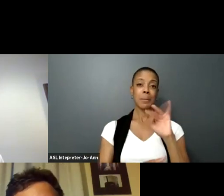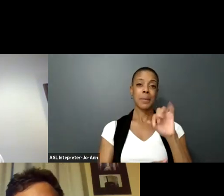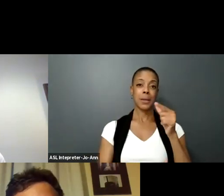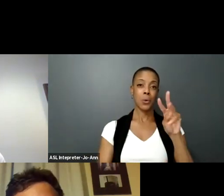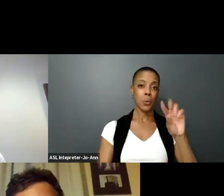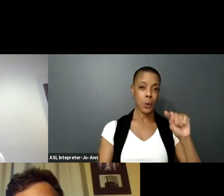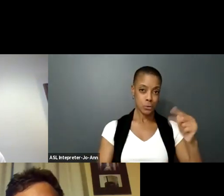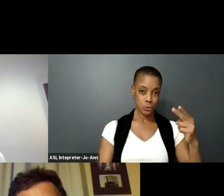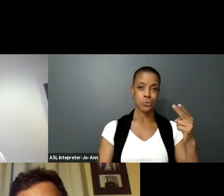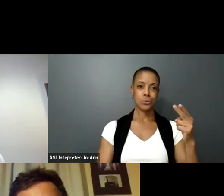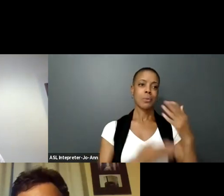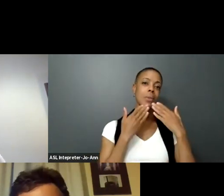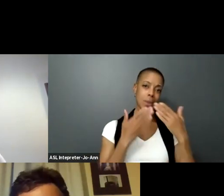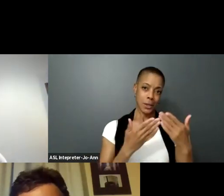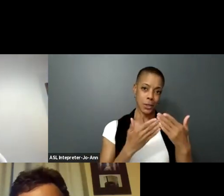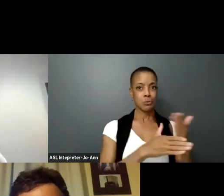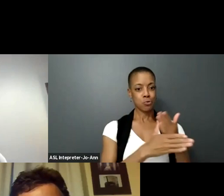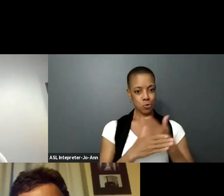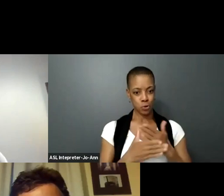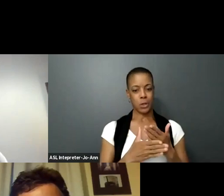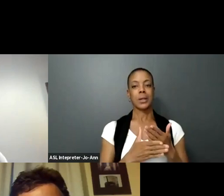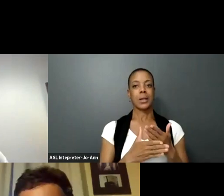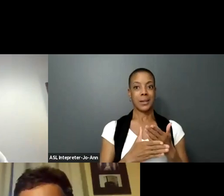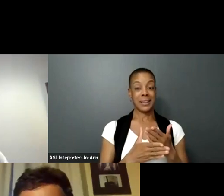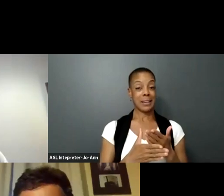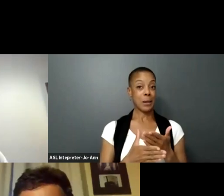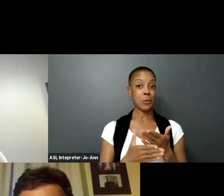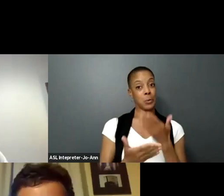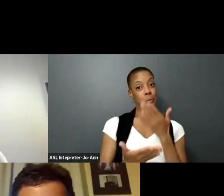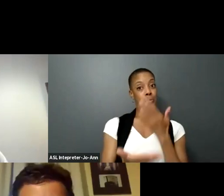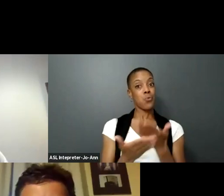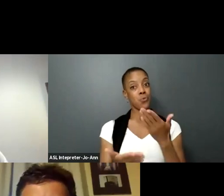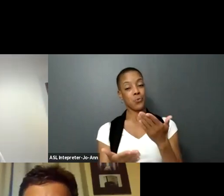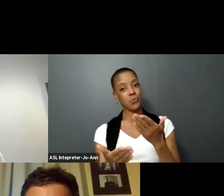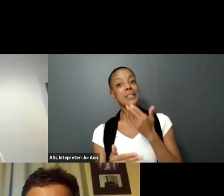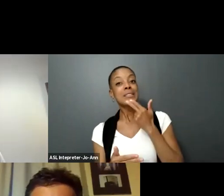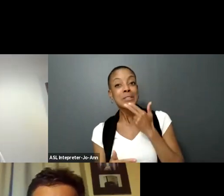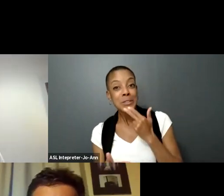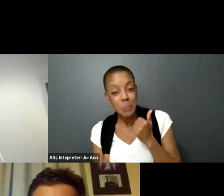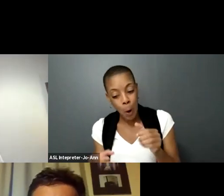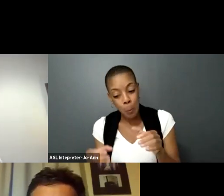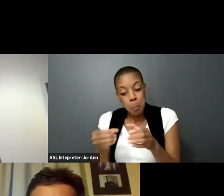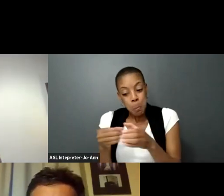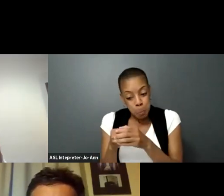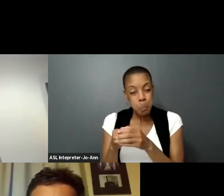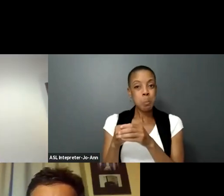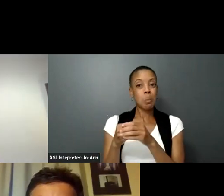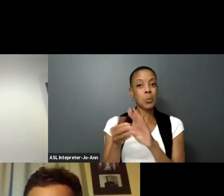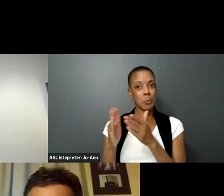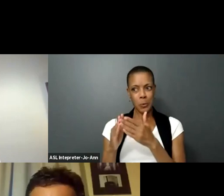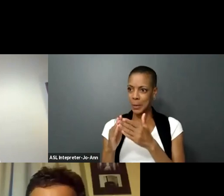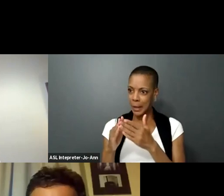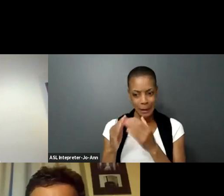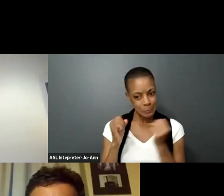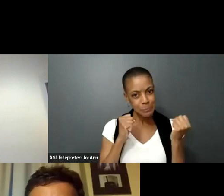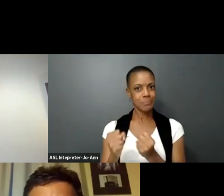It just shows that a small First Nation can really be a mighty one. And so we